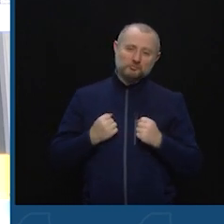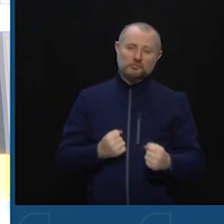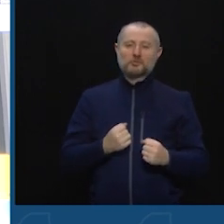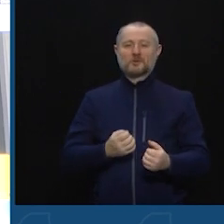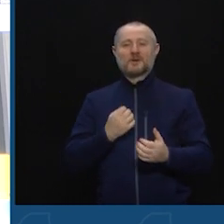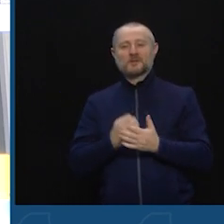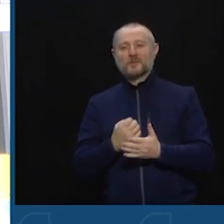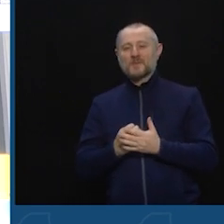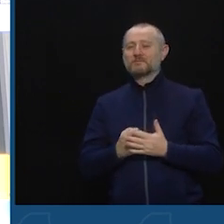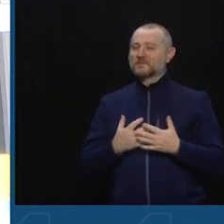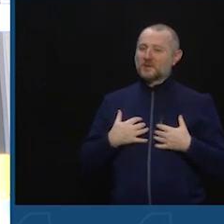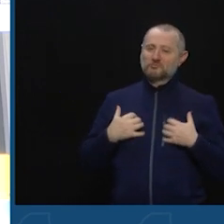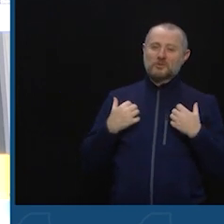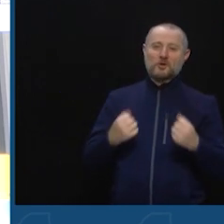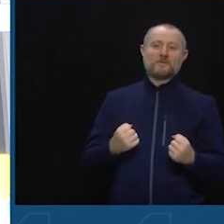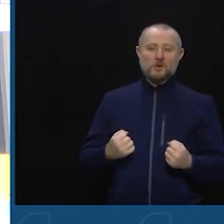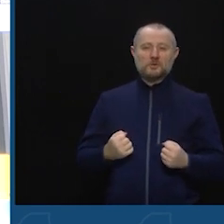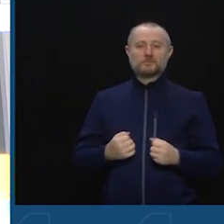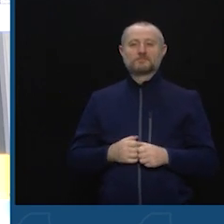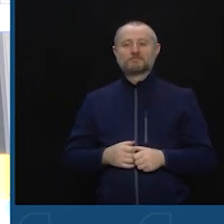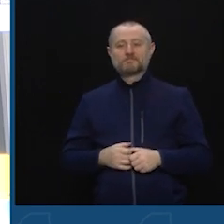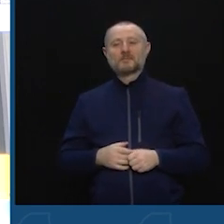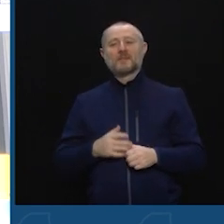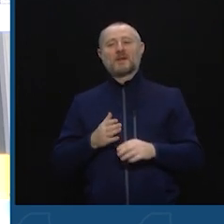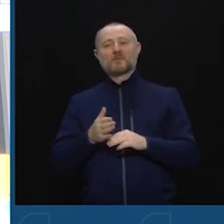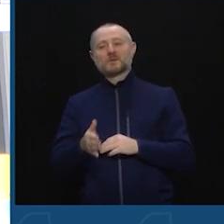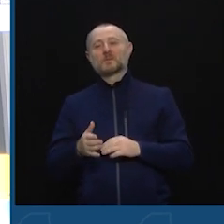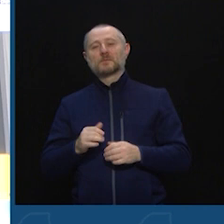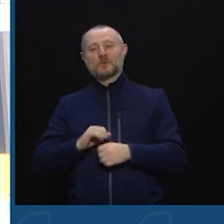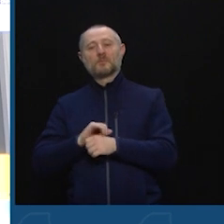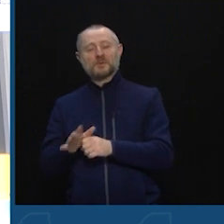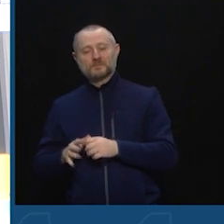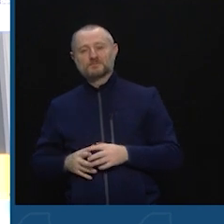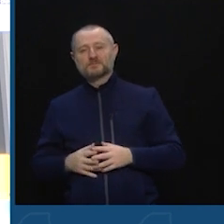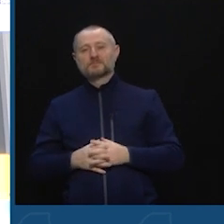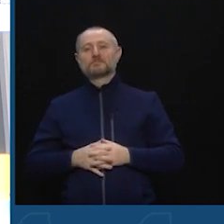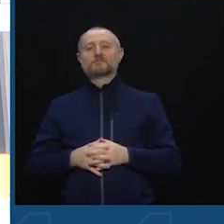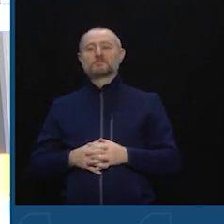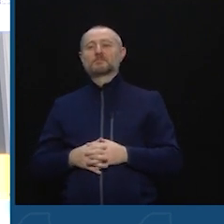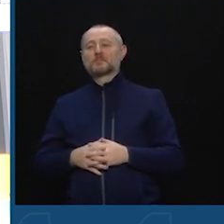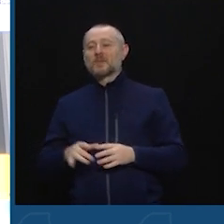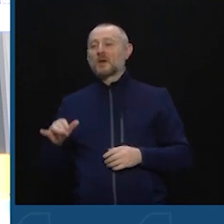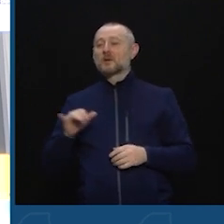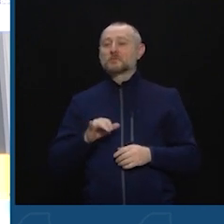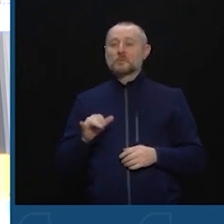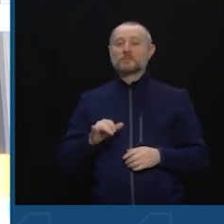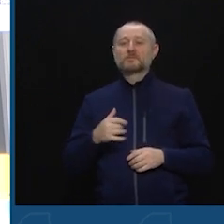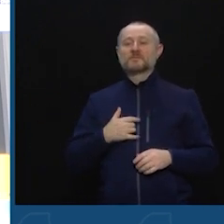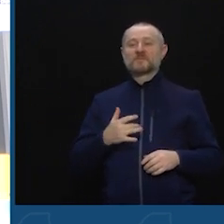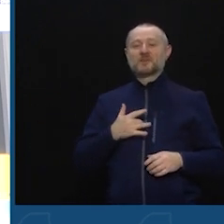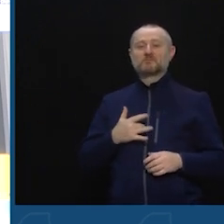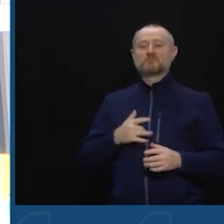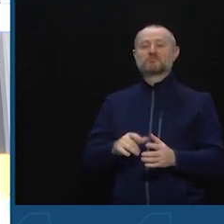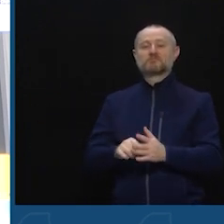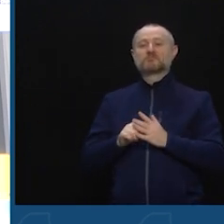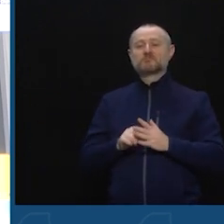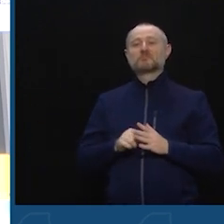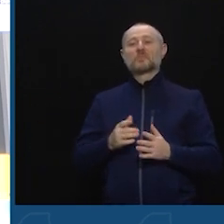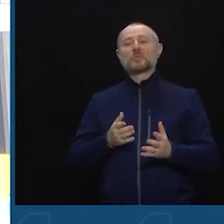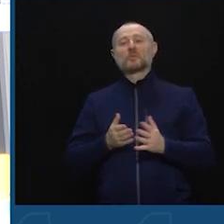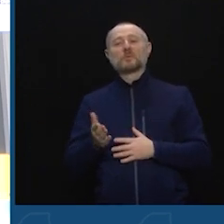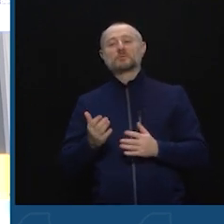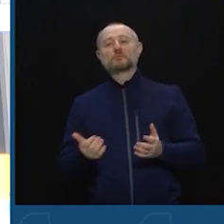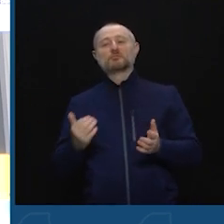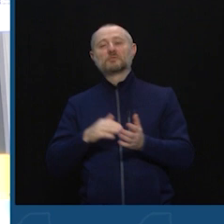recovery from the COVID-19 pandemic. I'm also deeply impressed that throughout the redevelopment of the new